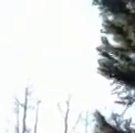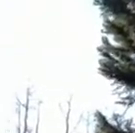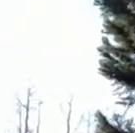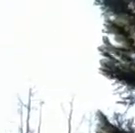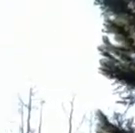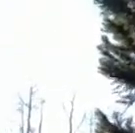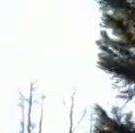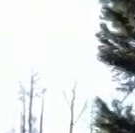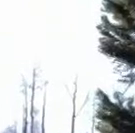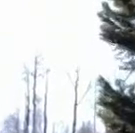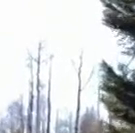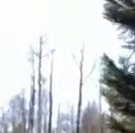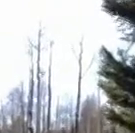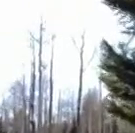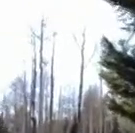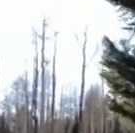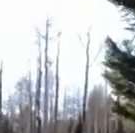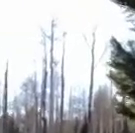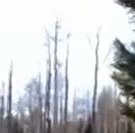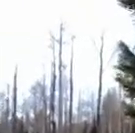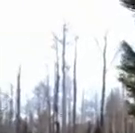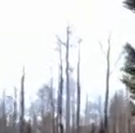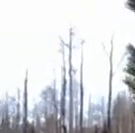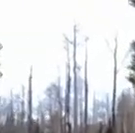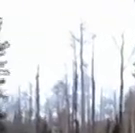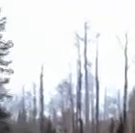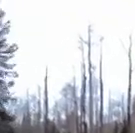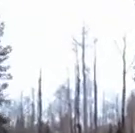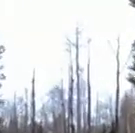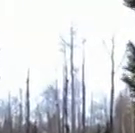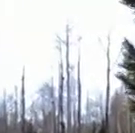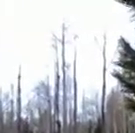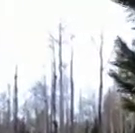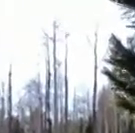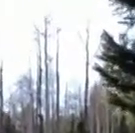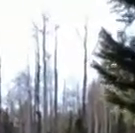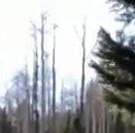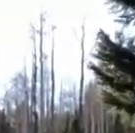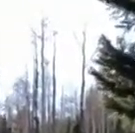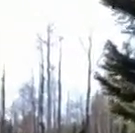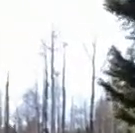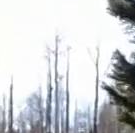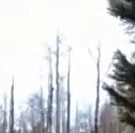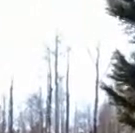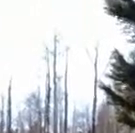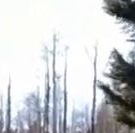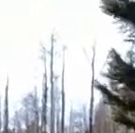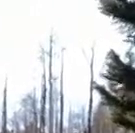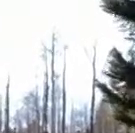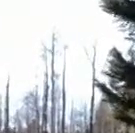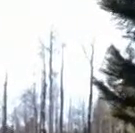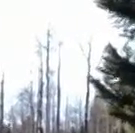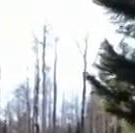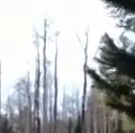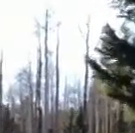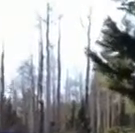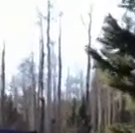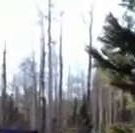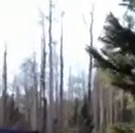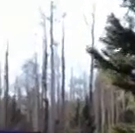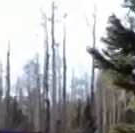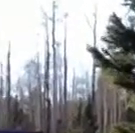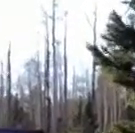place the tree on the trailer and wrap it and get it ready for its journey across Colorado